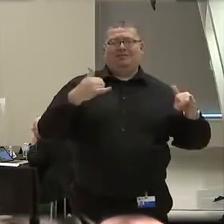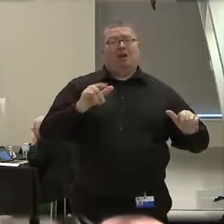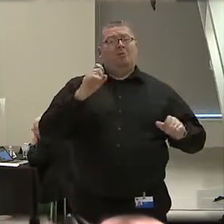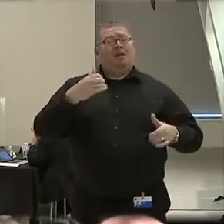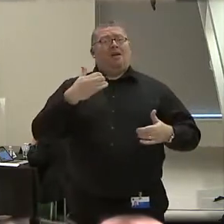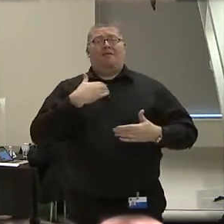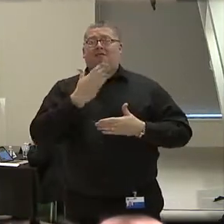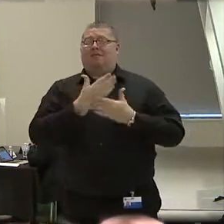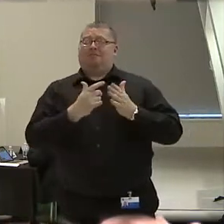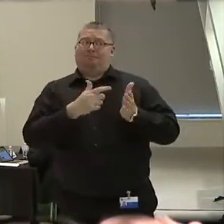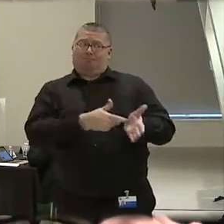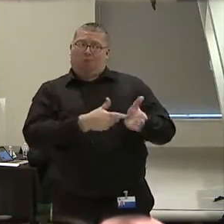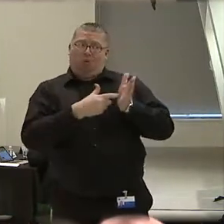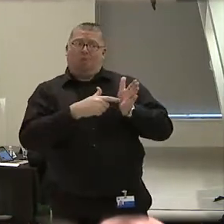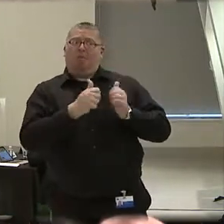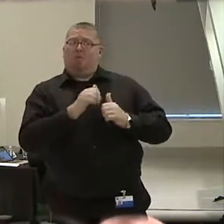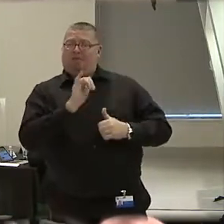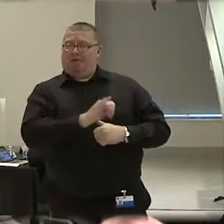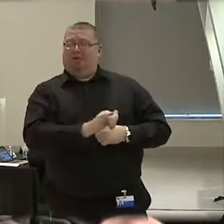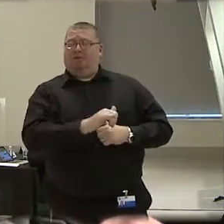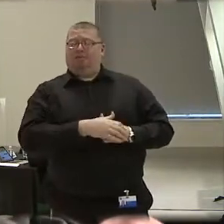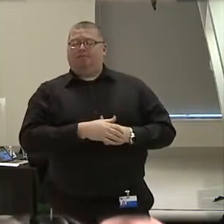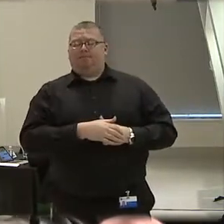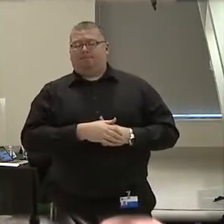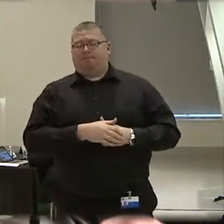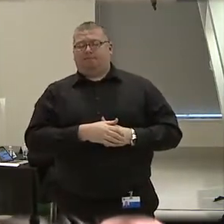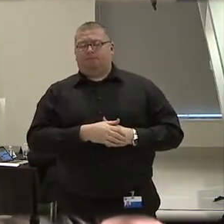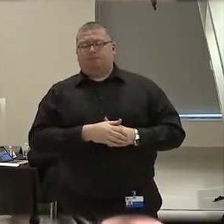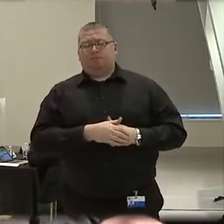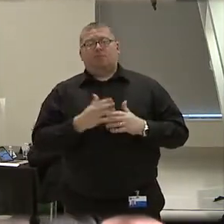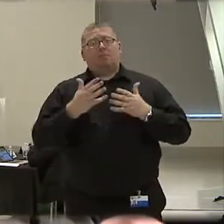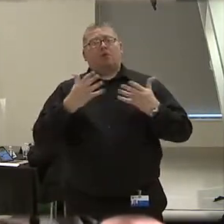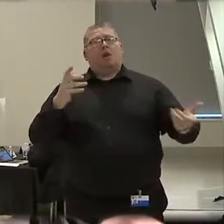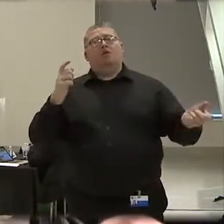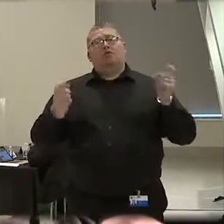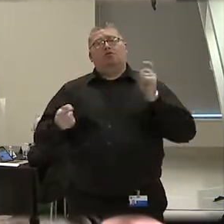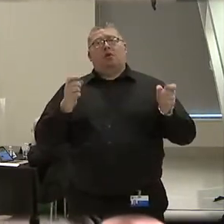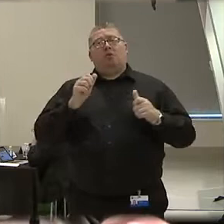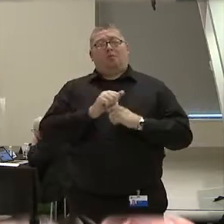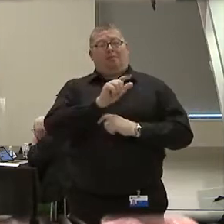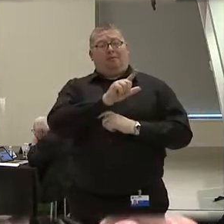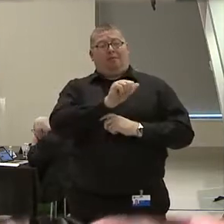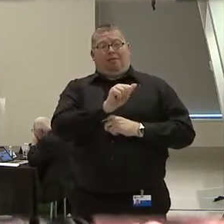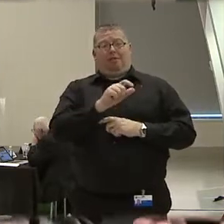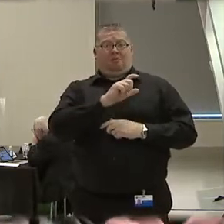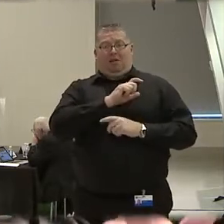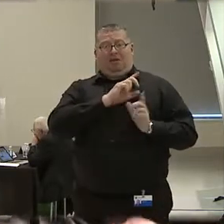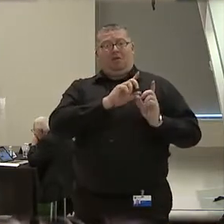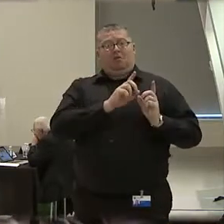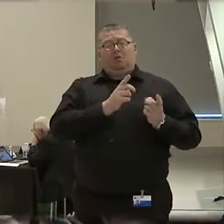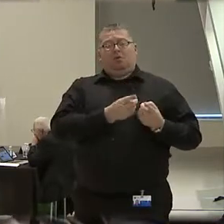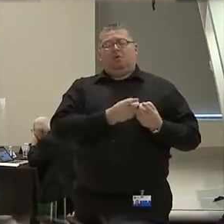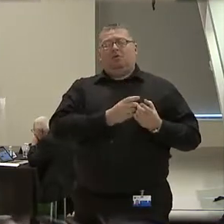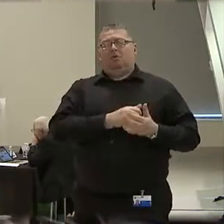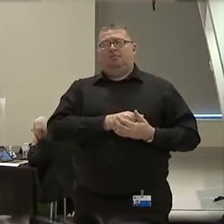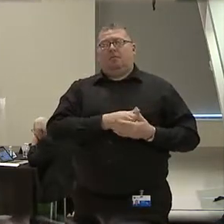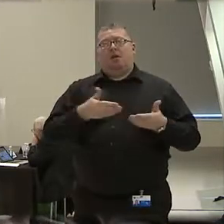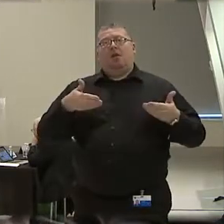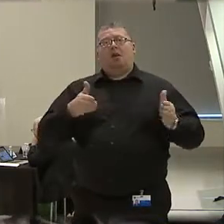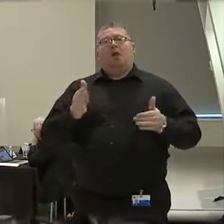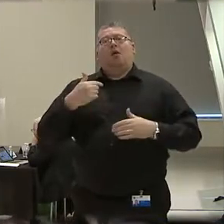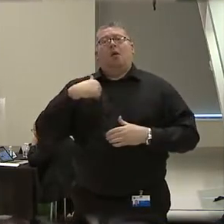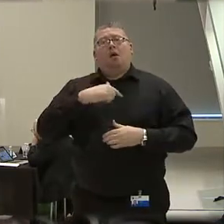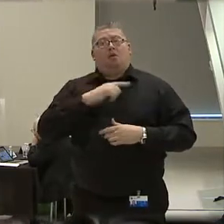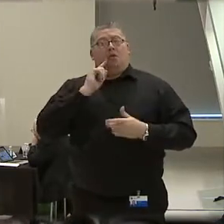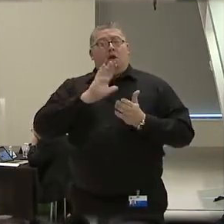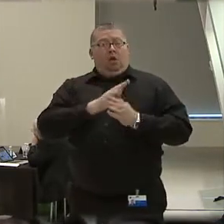mandate that goes with it, because, you know, a lot of the changes that the Los Angeles Police Department made that allow us to